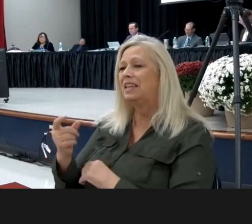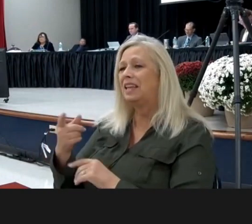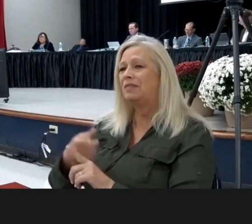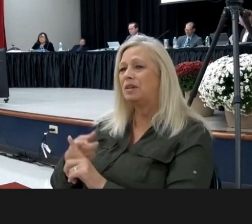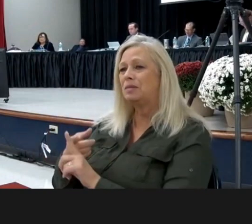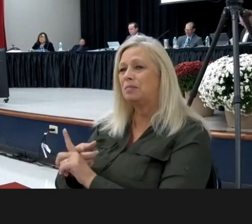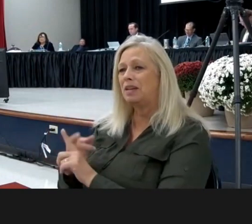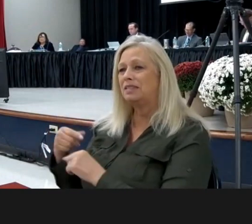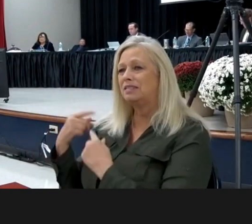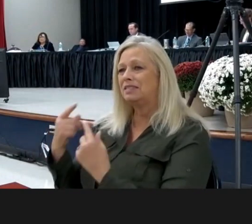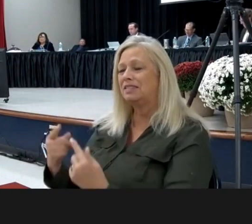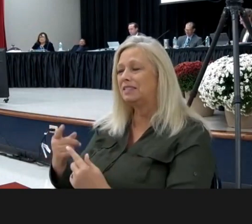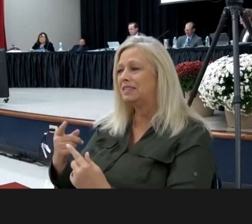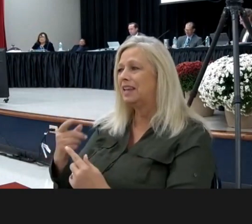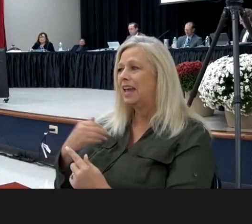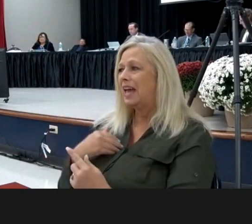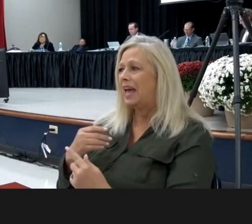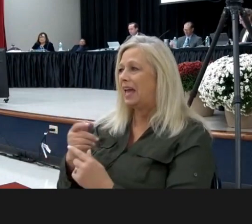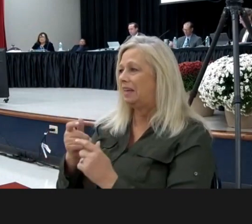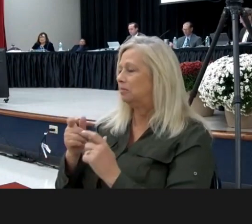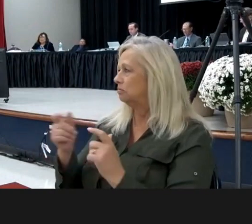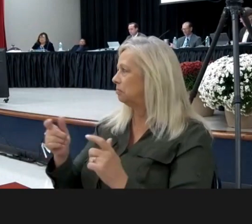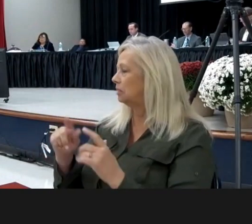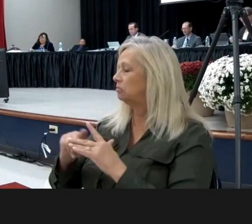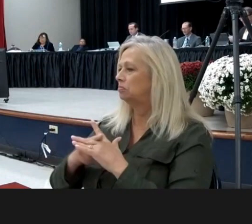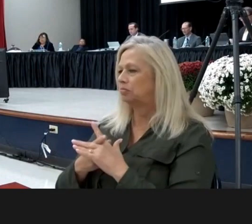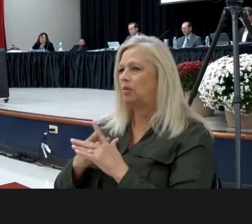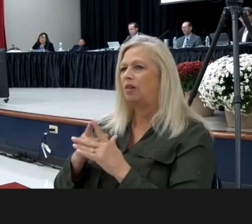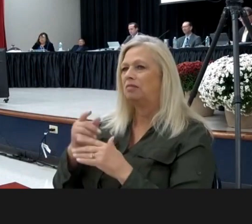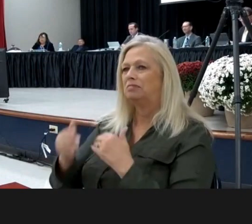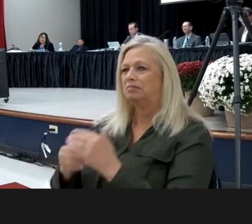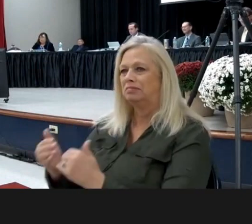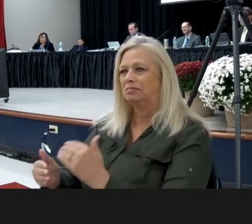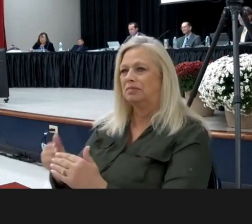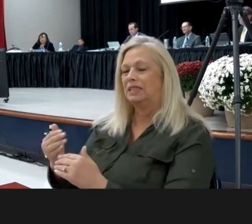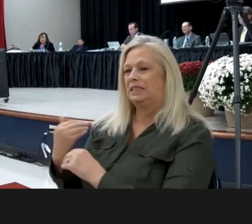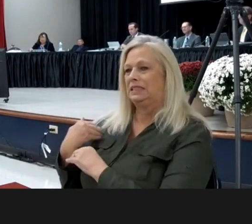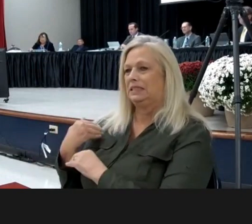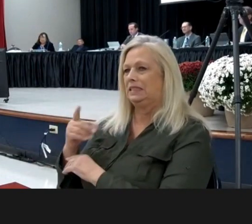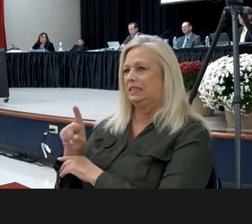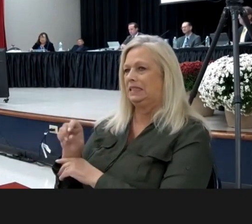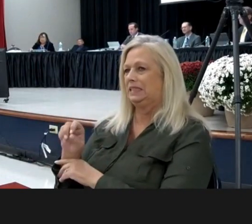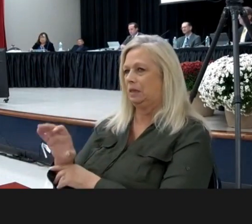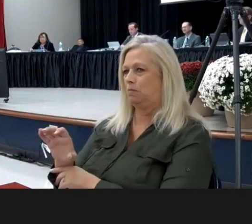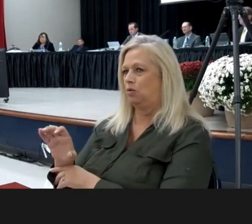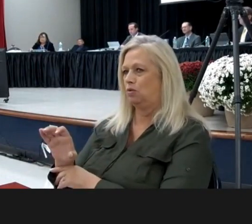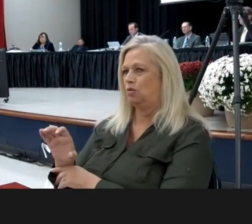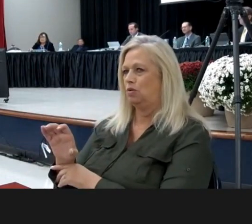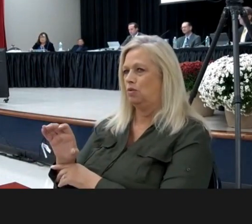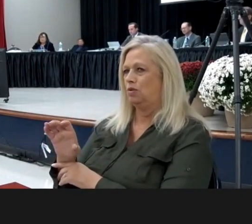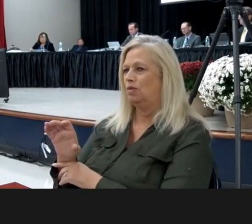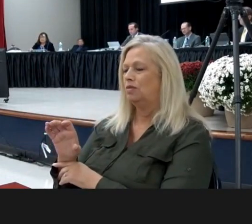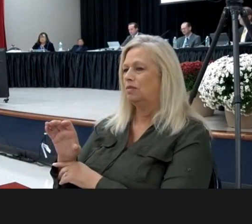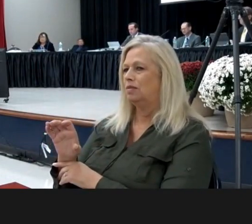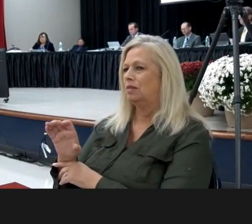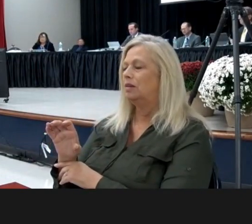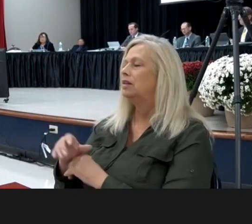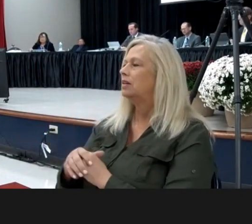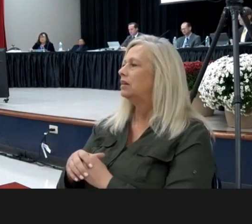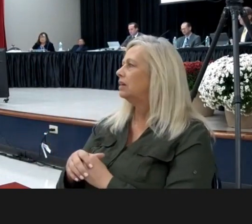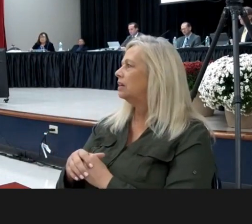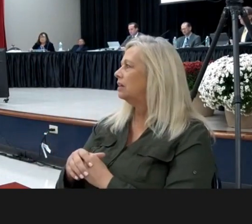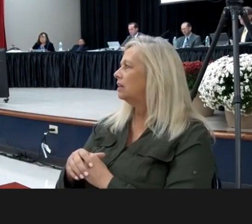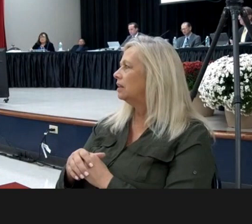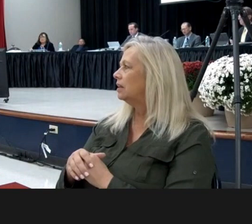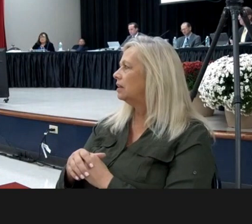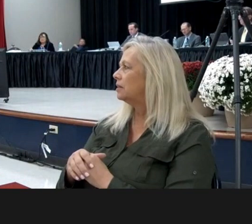we last had a big kickoff of this project last December. I recall in the council chambers, we had members of the TIF board